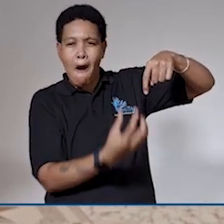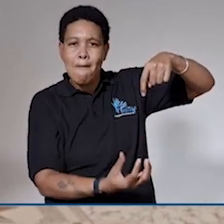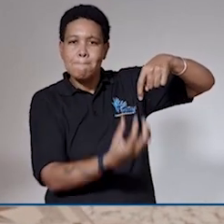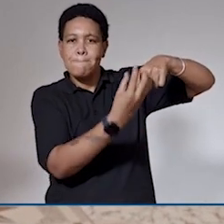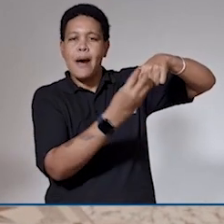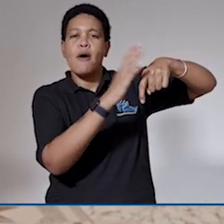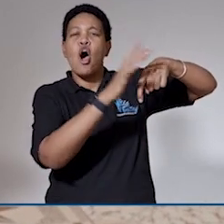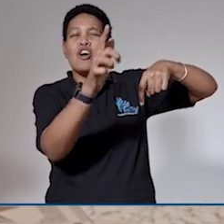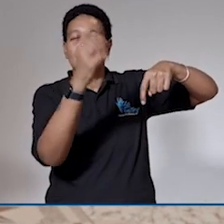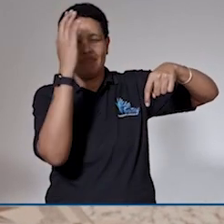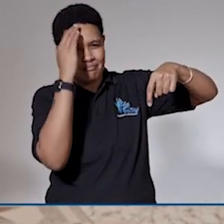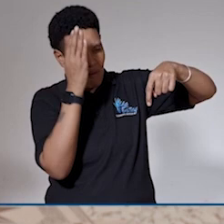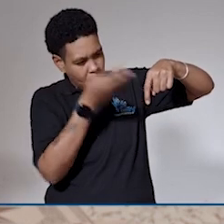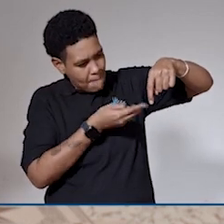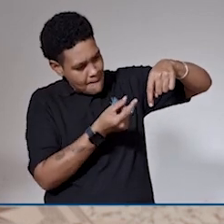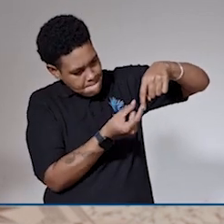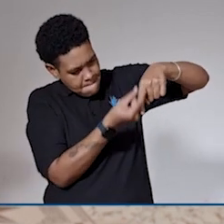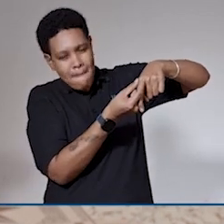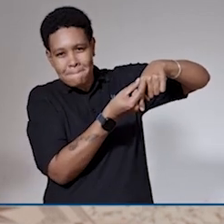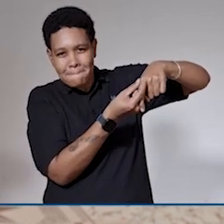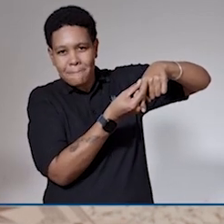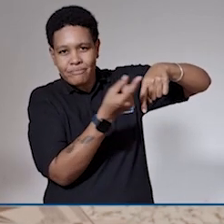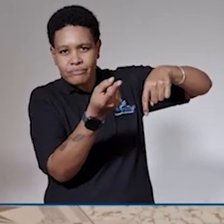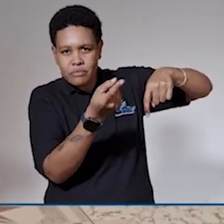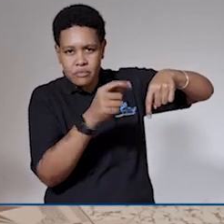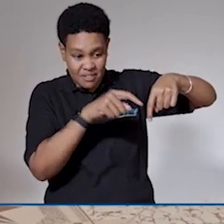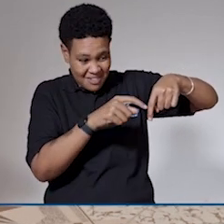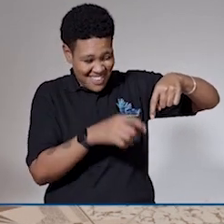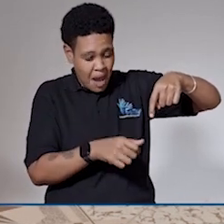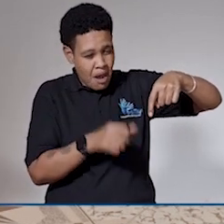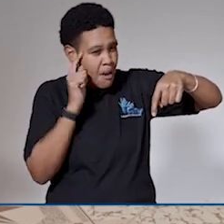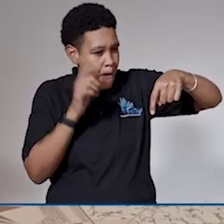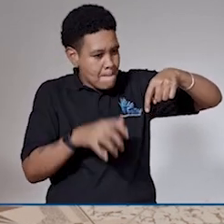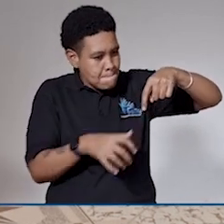onto the stump, fits into the socket, which is this.